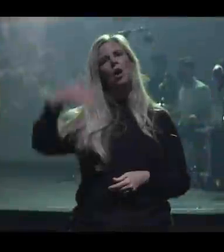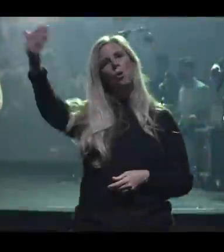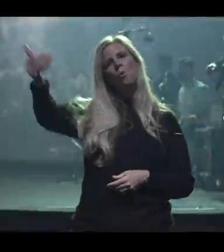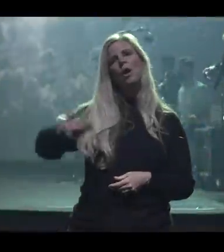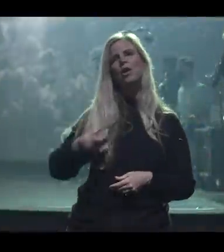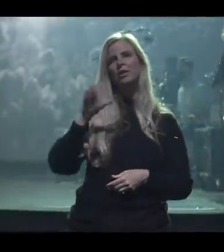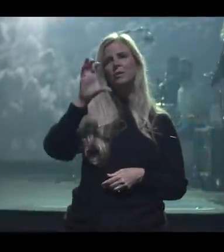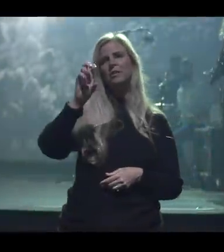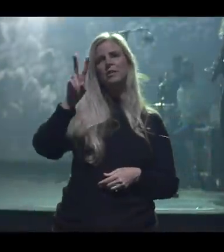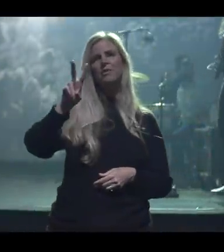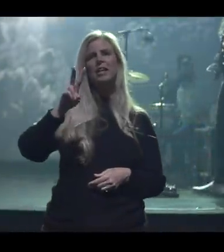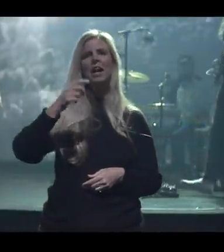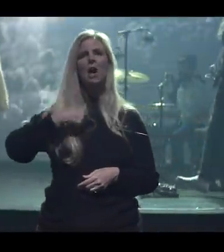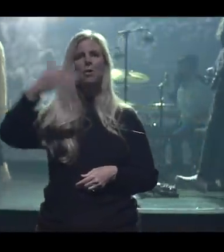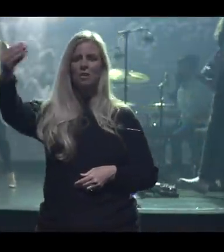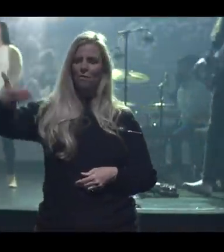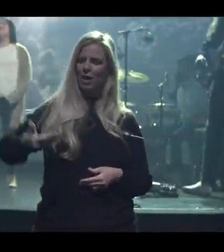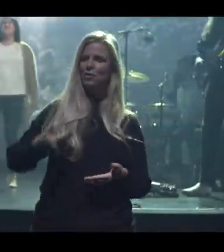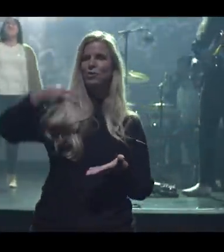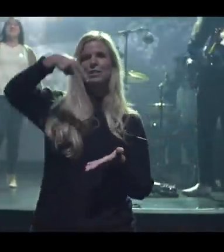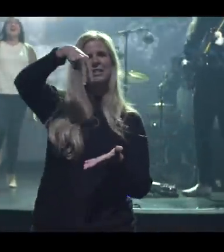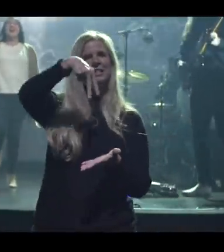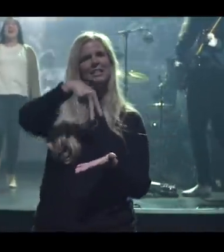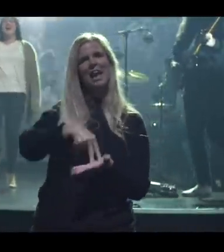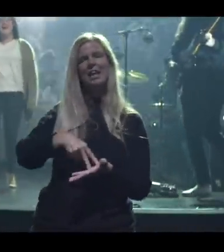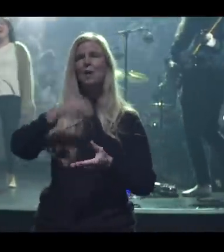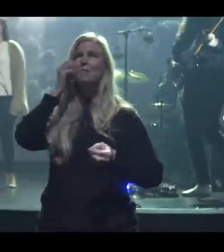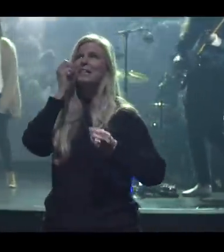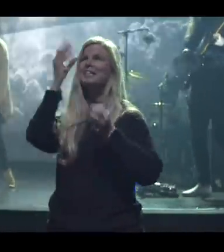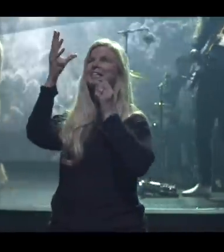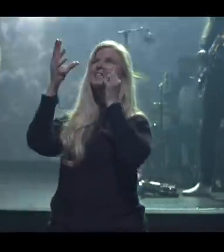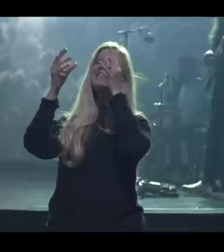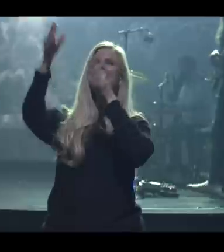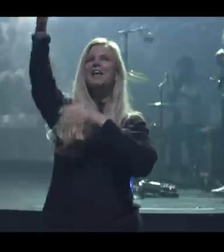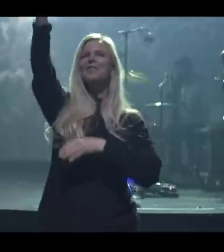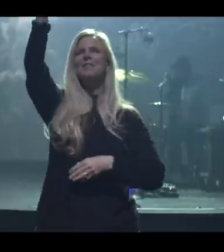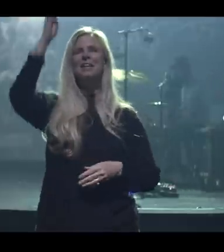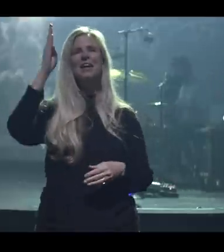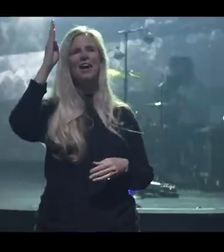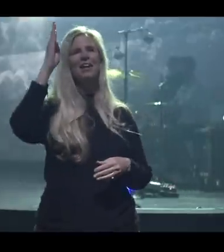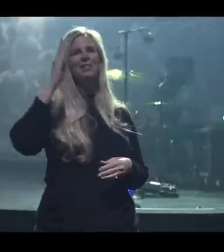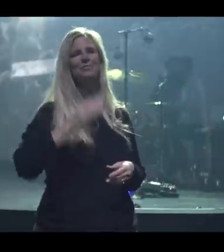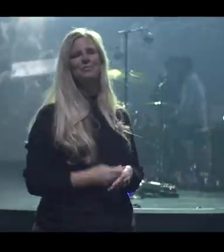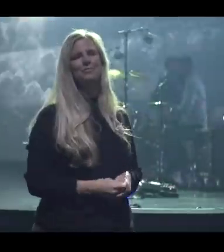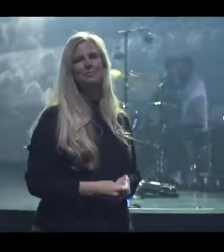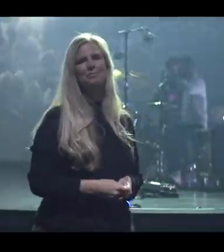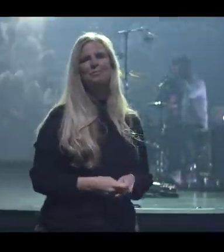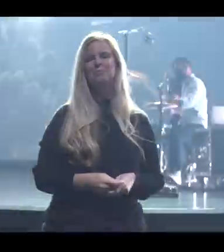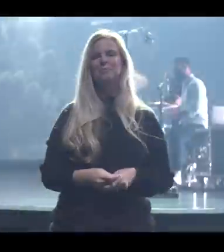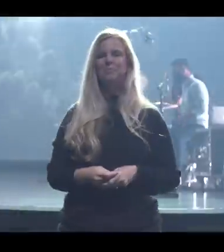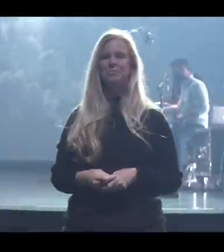Welcome, CCV. I want to invite you to stand to your feet. Let's sing to the God, the creator of all. Come on.